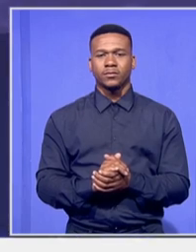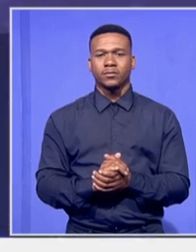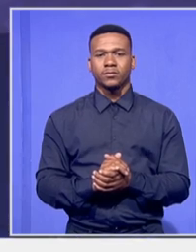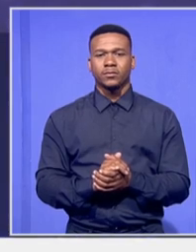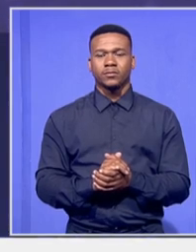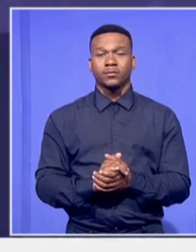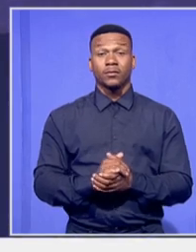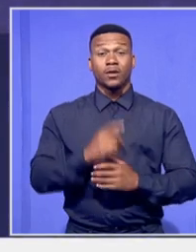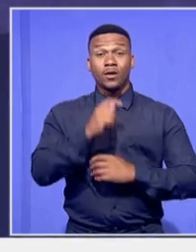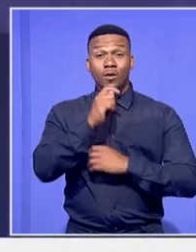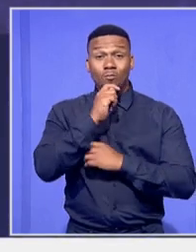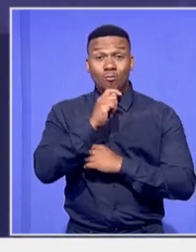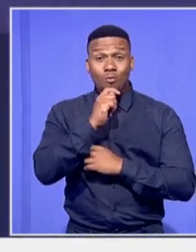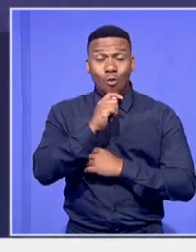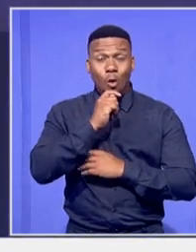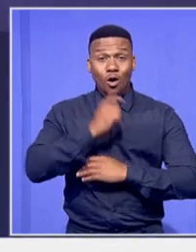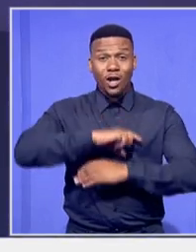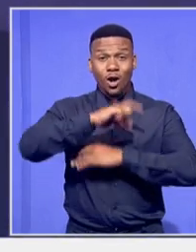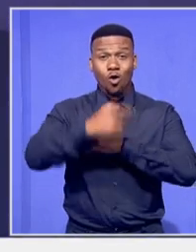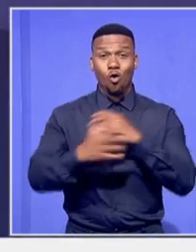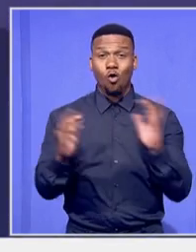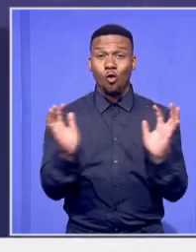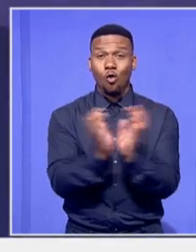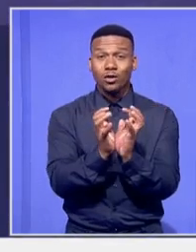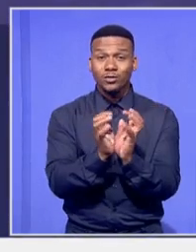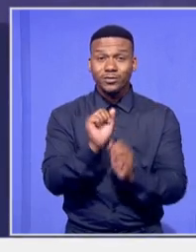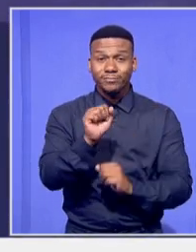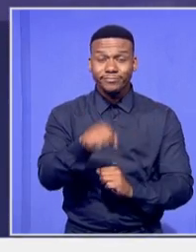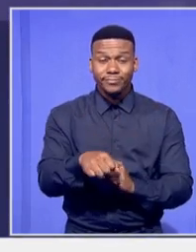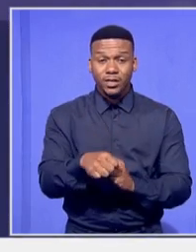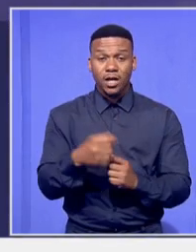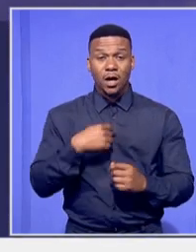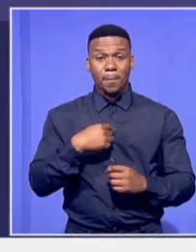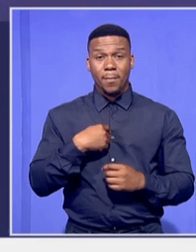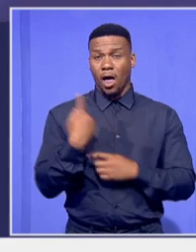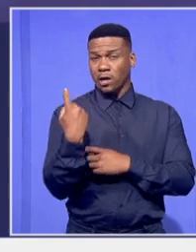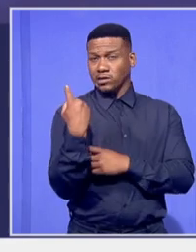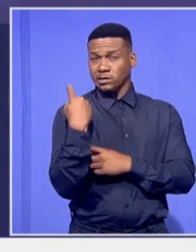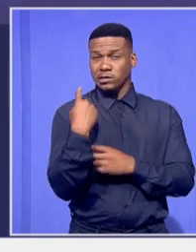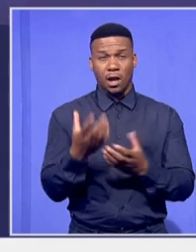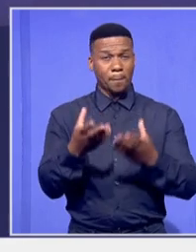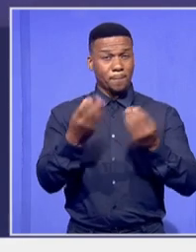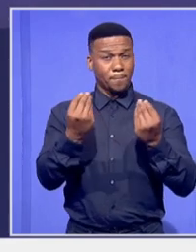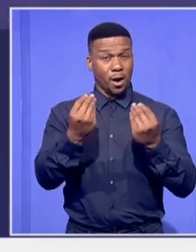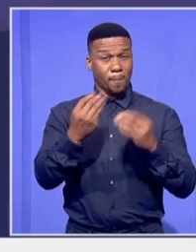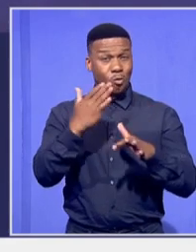Good morning, Congress. So, I recently got a job in the capital city,